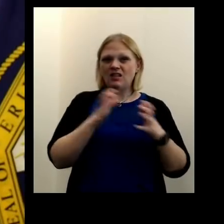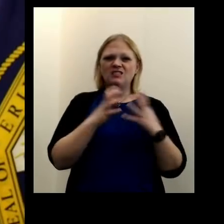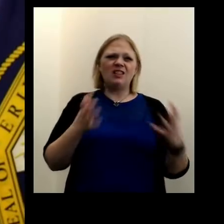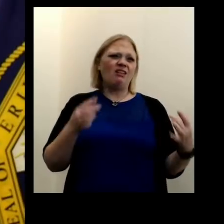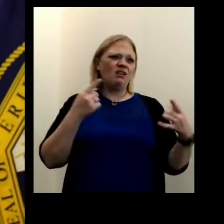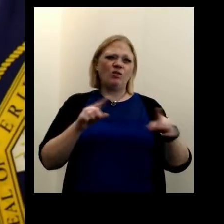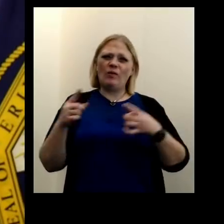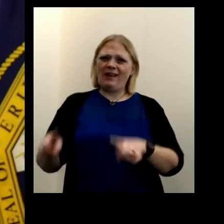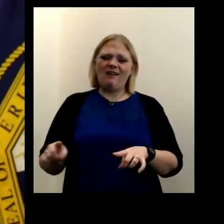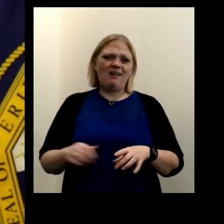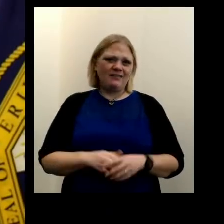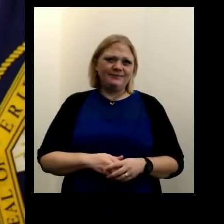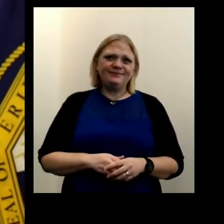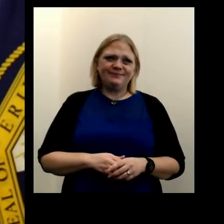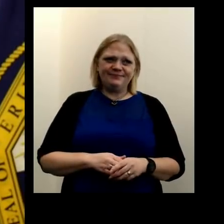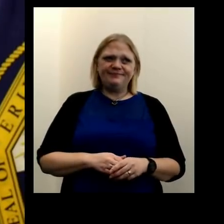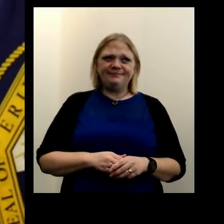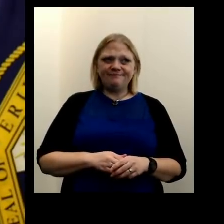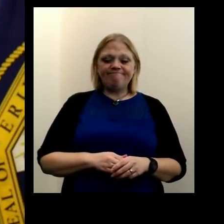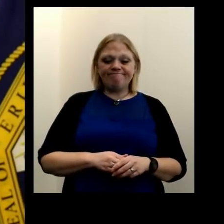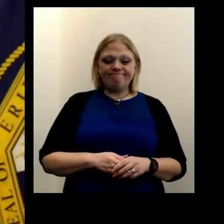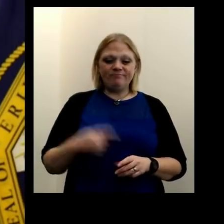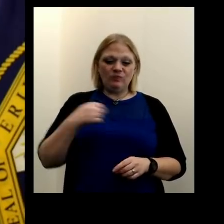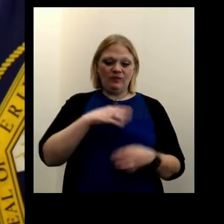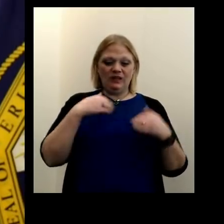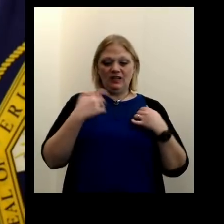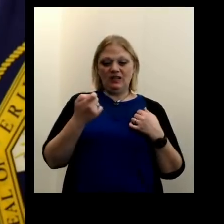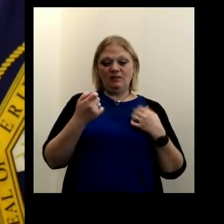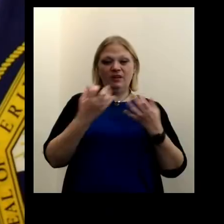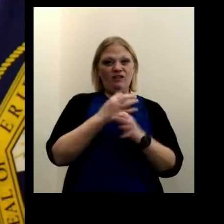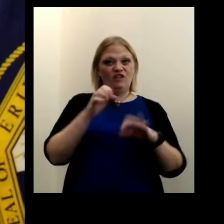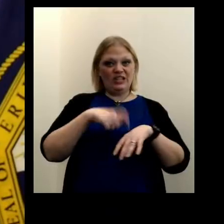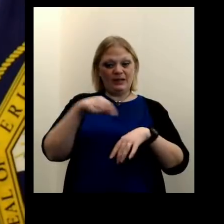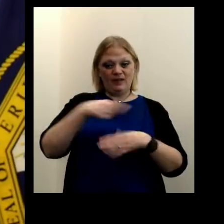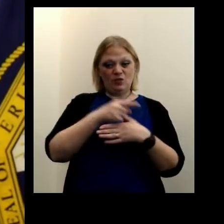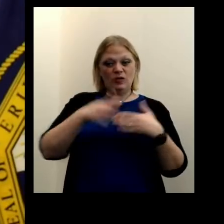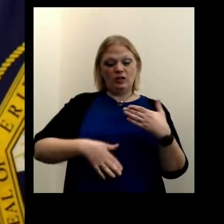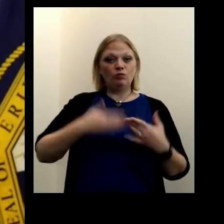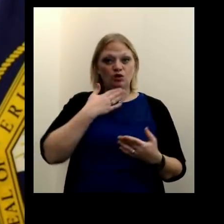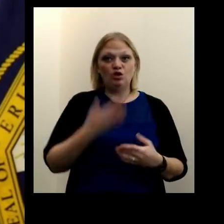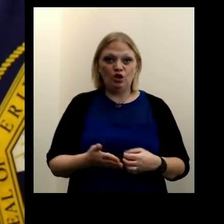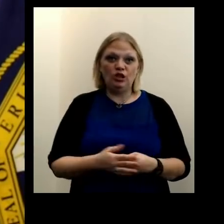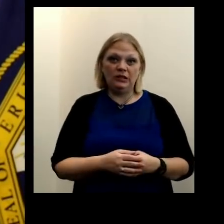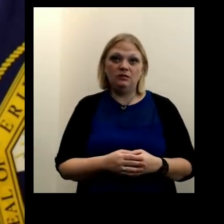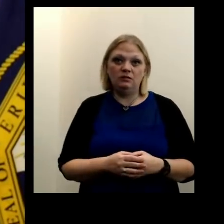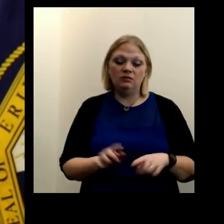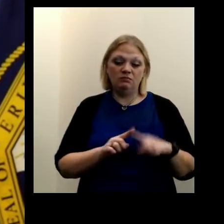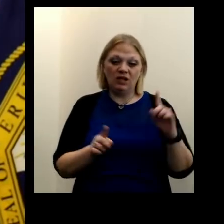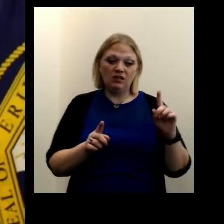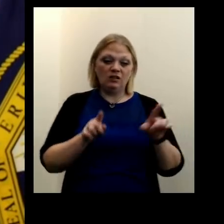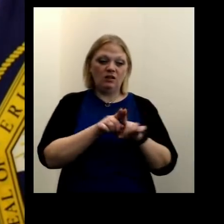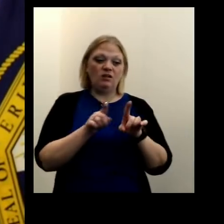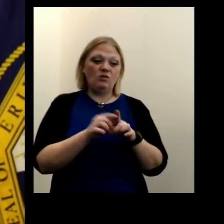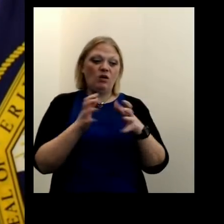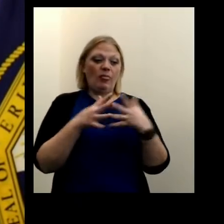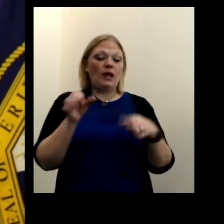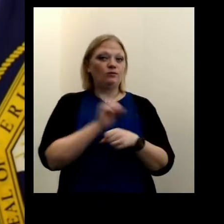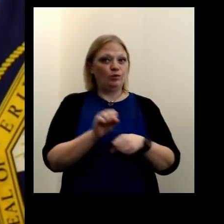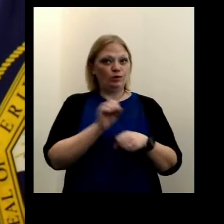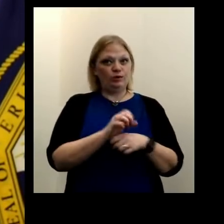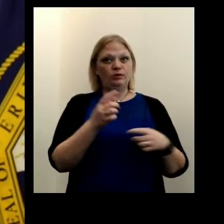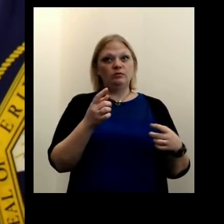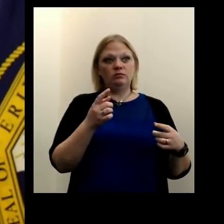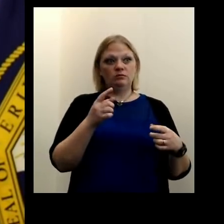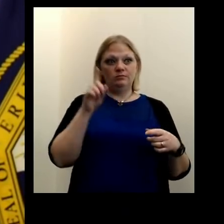that's going on. We got a little bit of free time this weekend, which was good. But there also was a lot of work that had to be done this